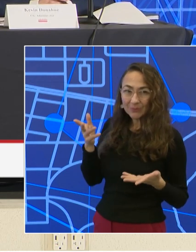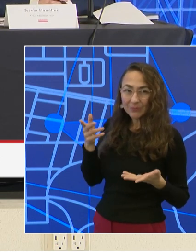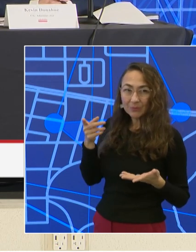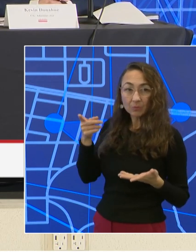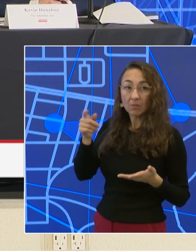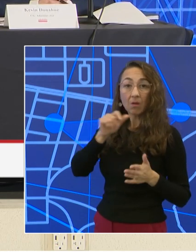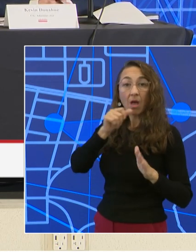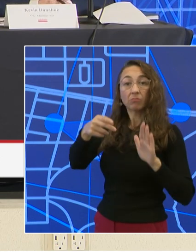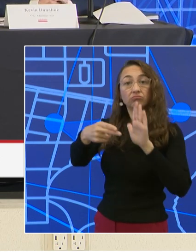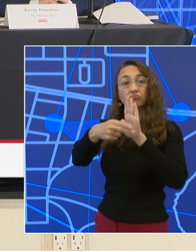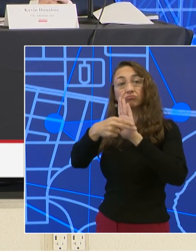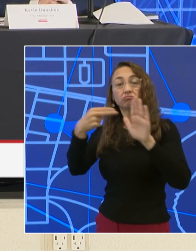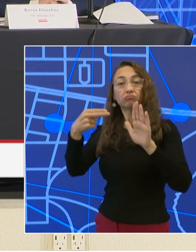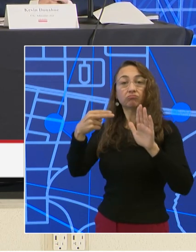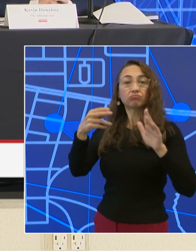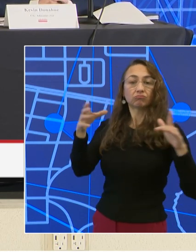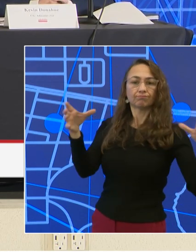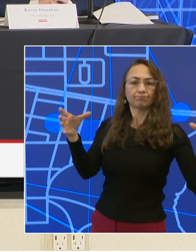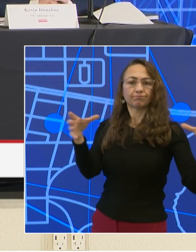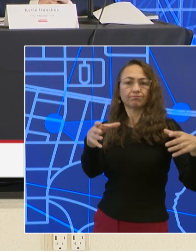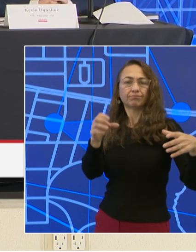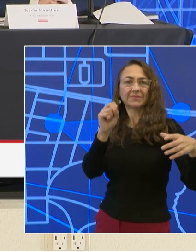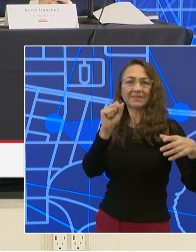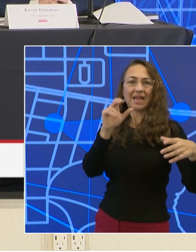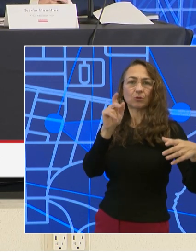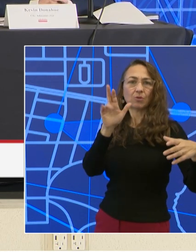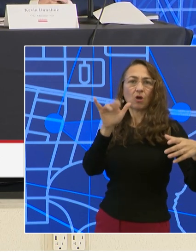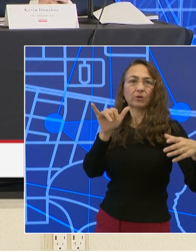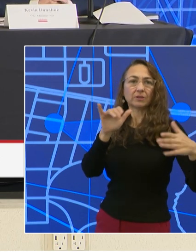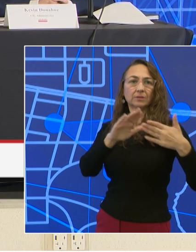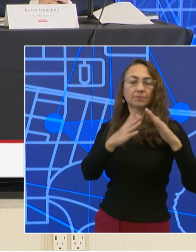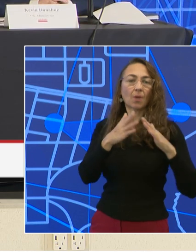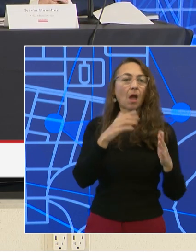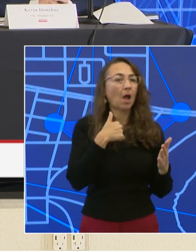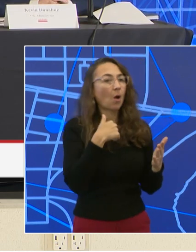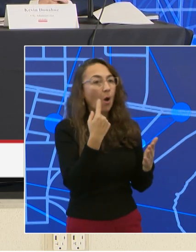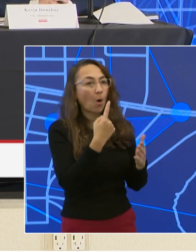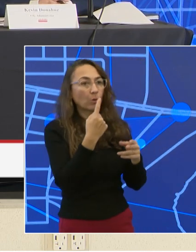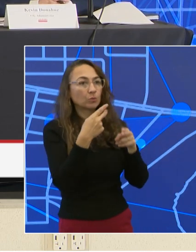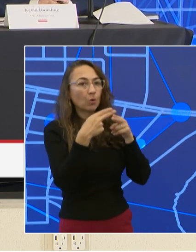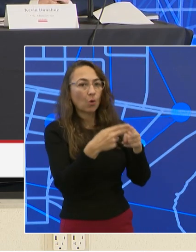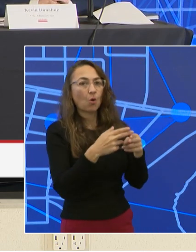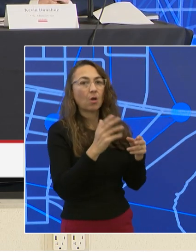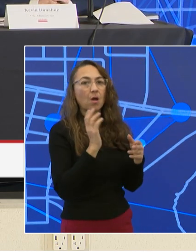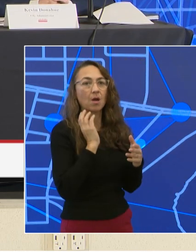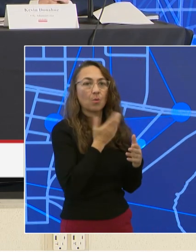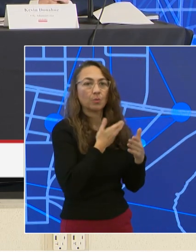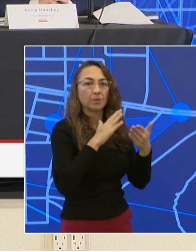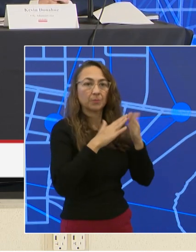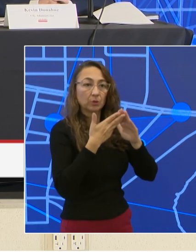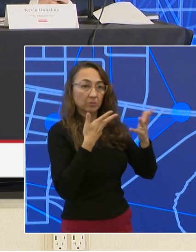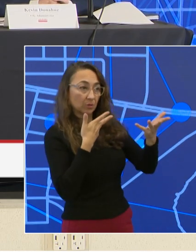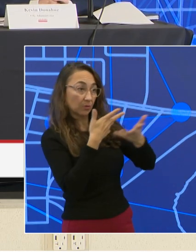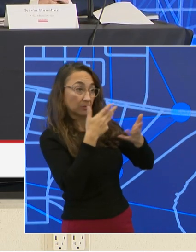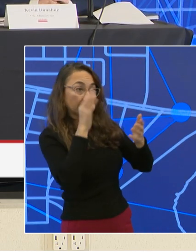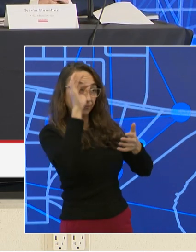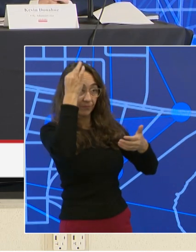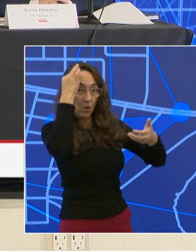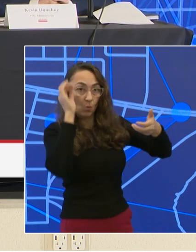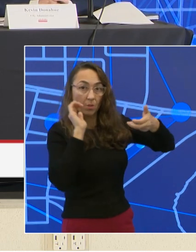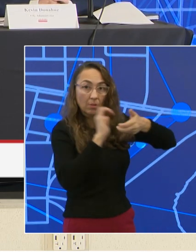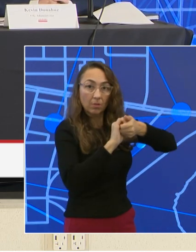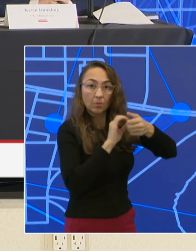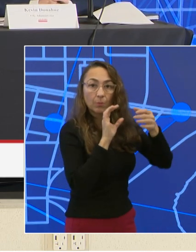as a sanctuary. I've only always referred to our interaction with the federal government as it relates to